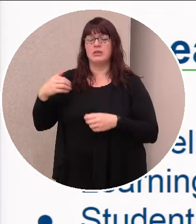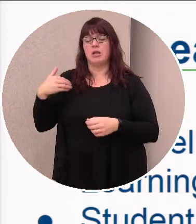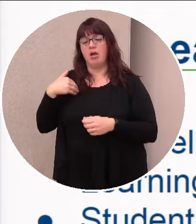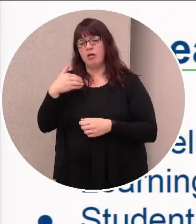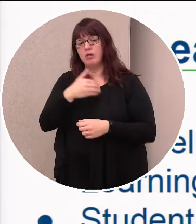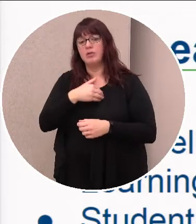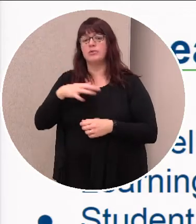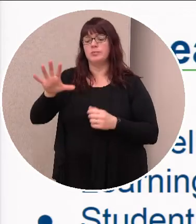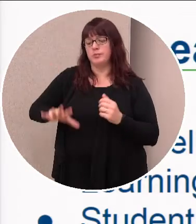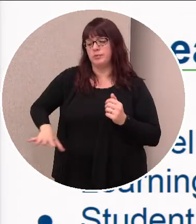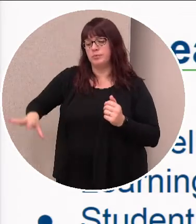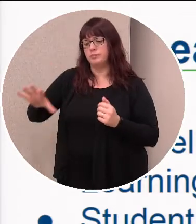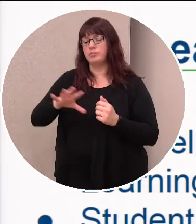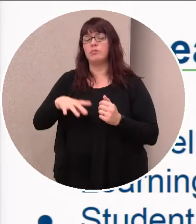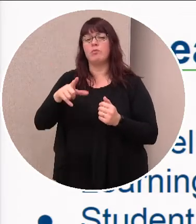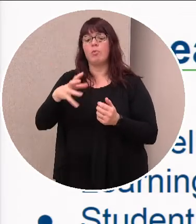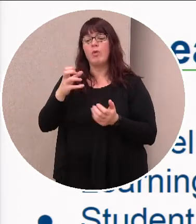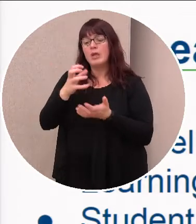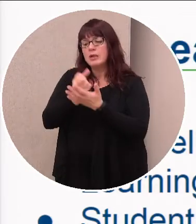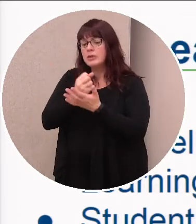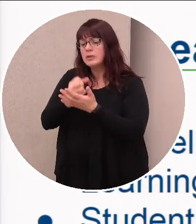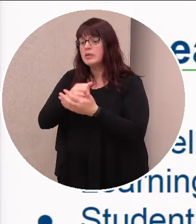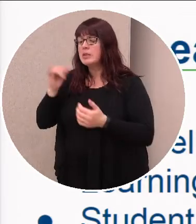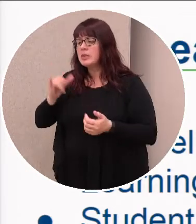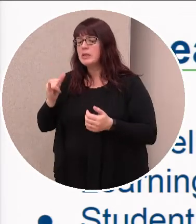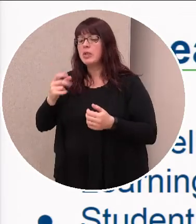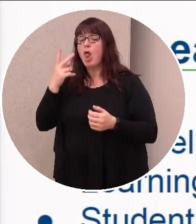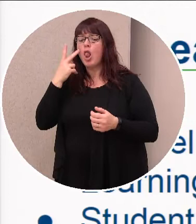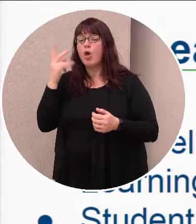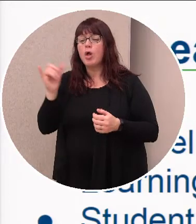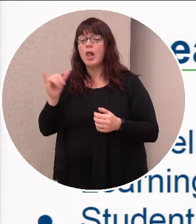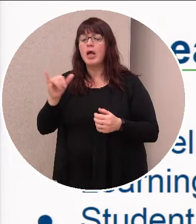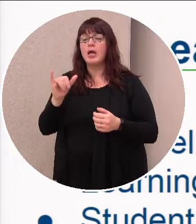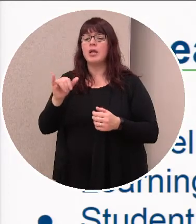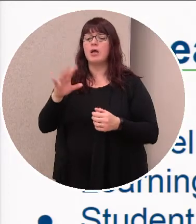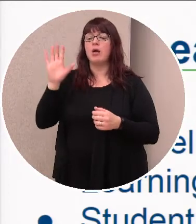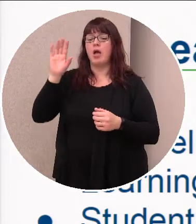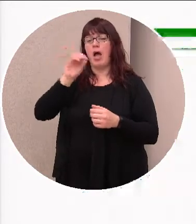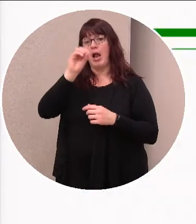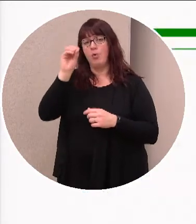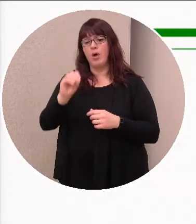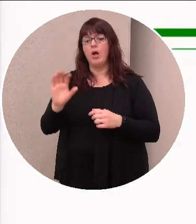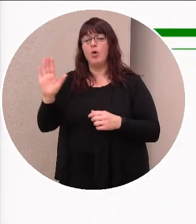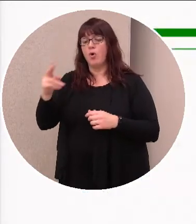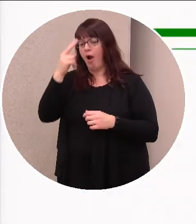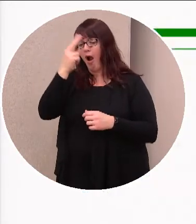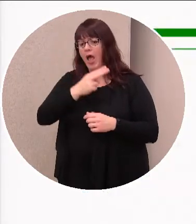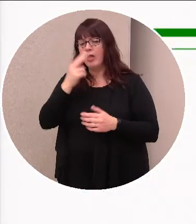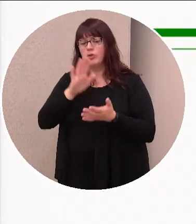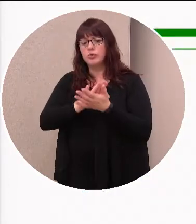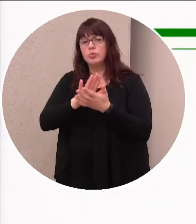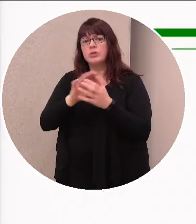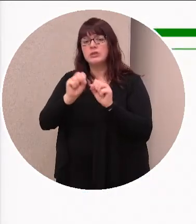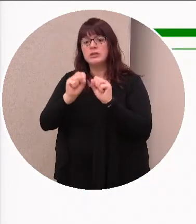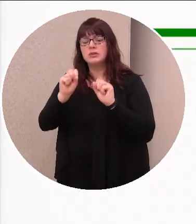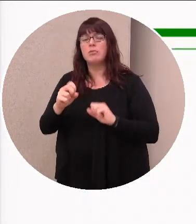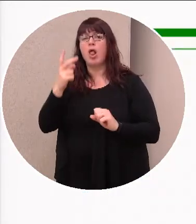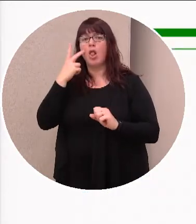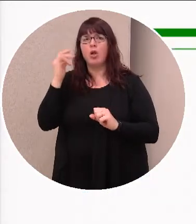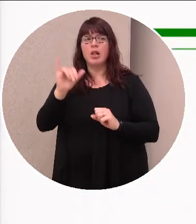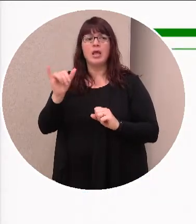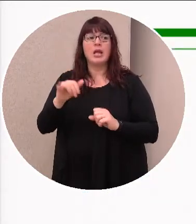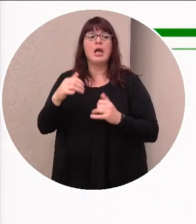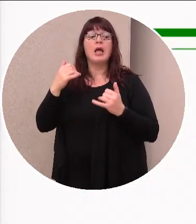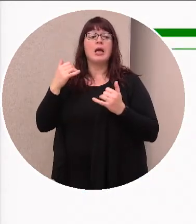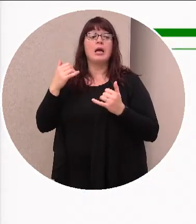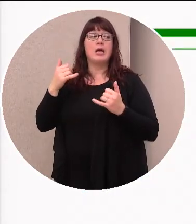extract as much knowledge as we can about the success of the Ottawa Catholic Initiative. So, subject to your questions, Mr.